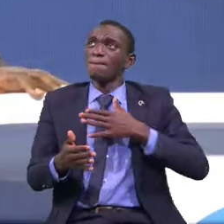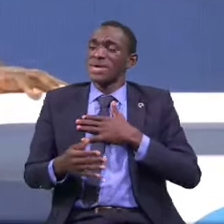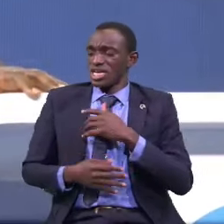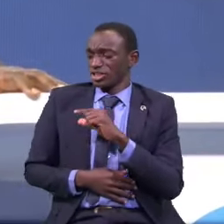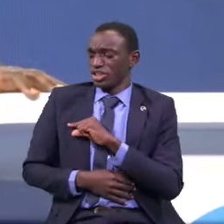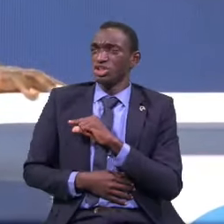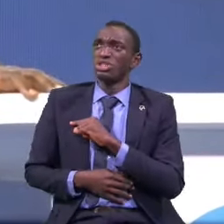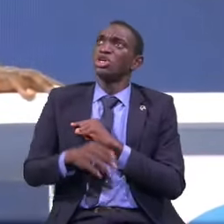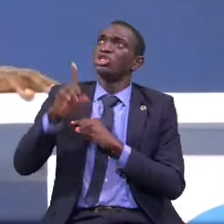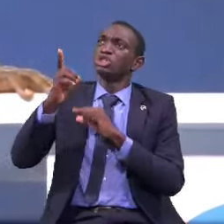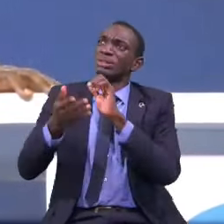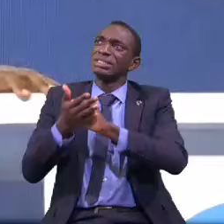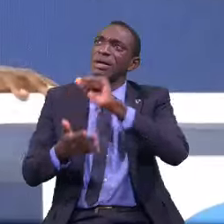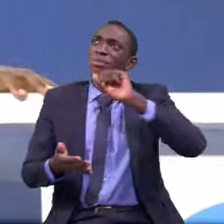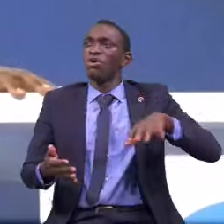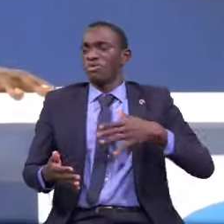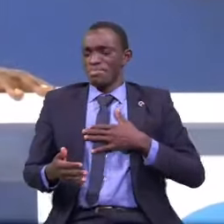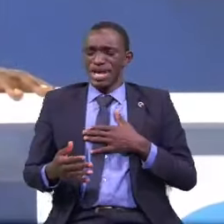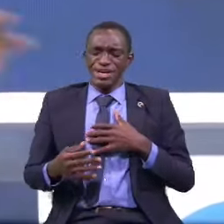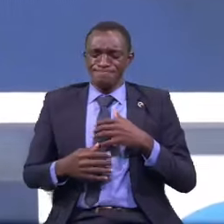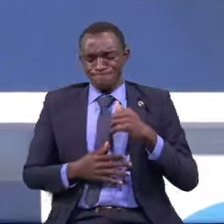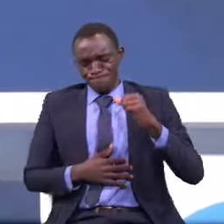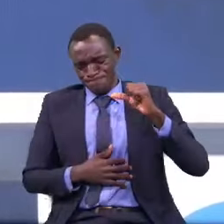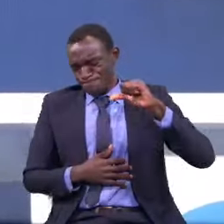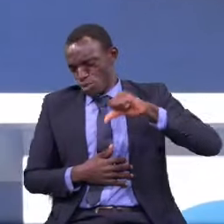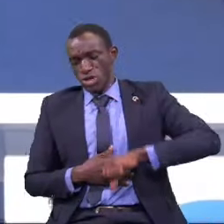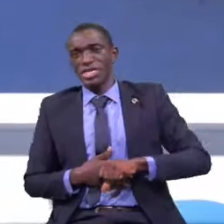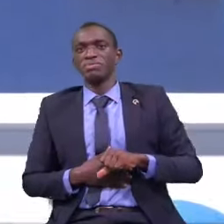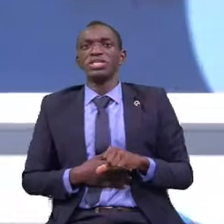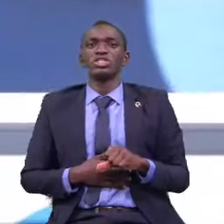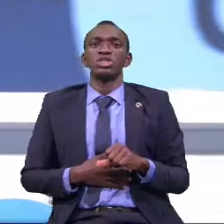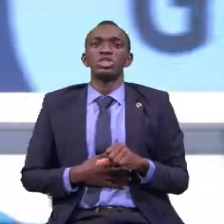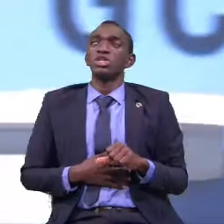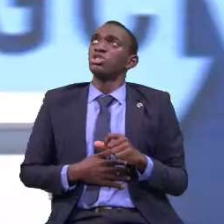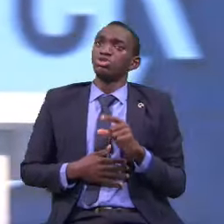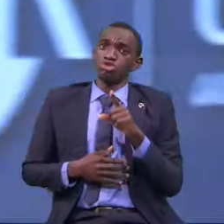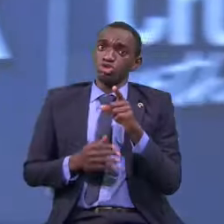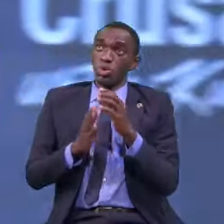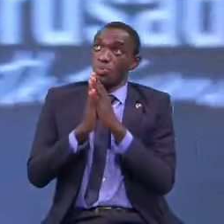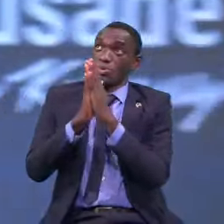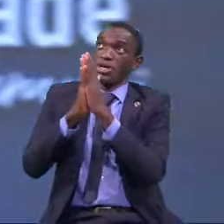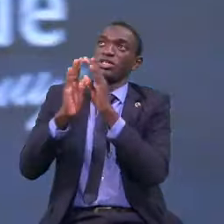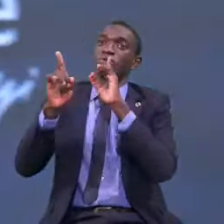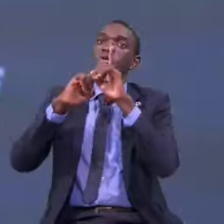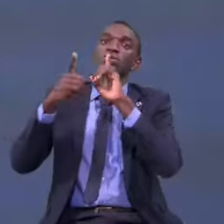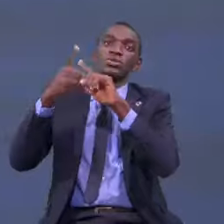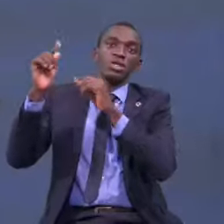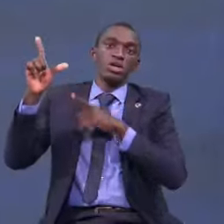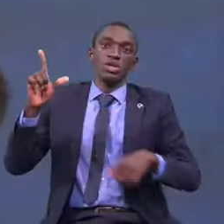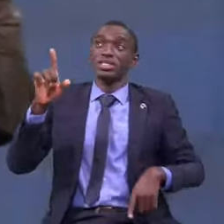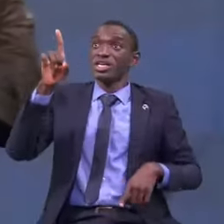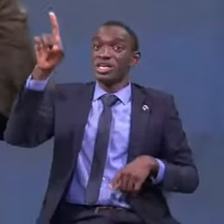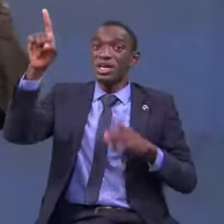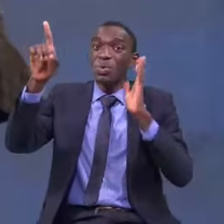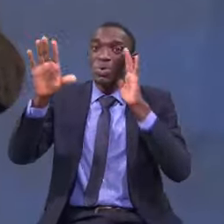burden. Take away my condemnation. Tell him. And he will do it